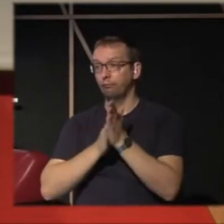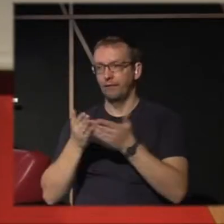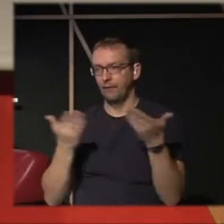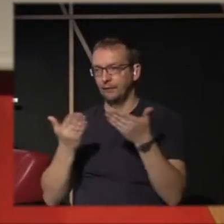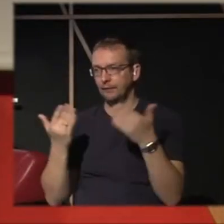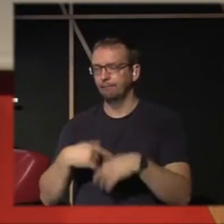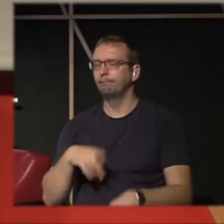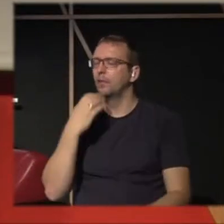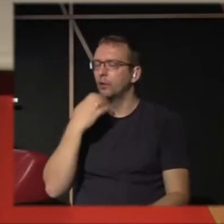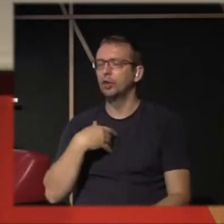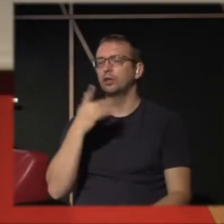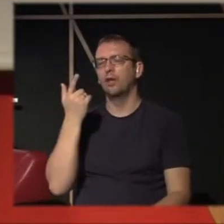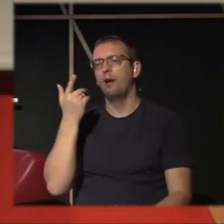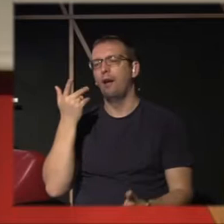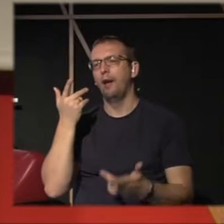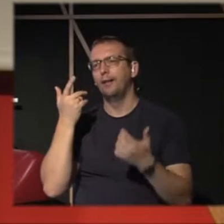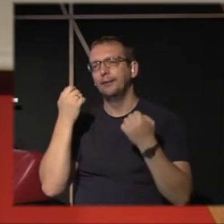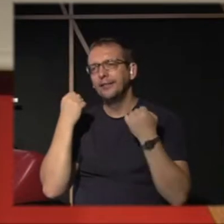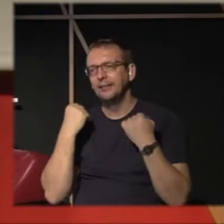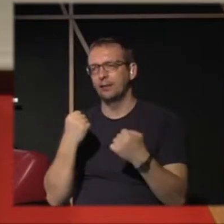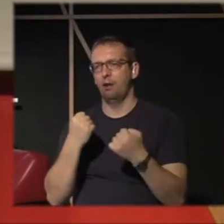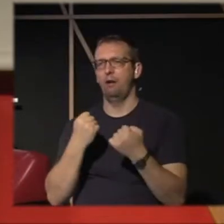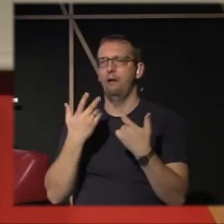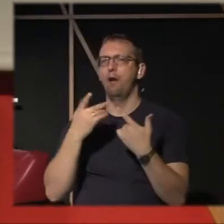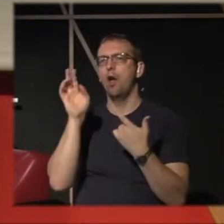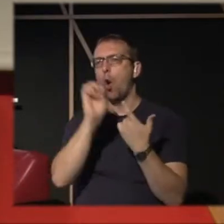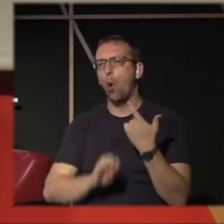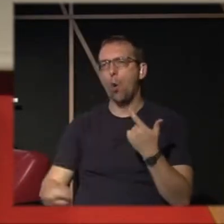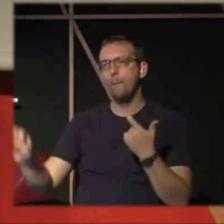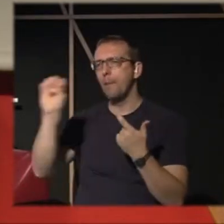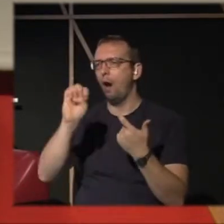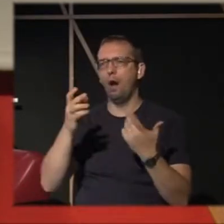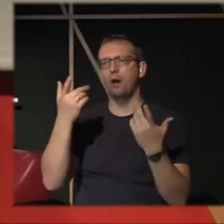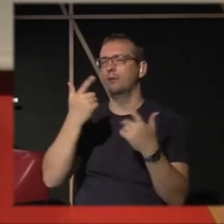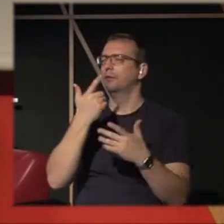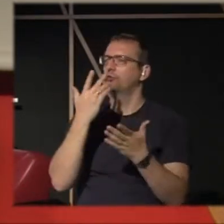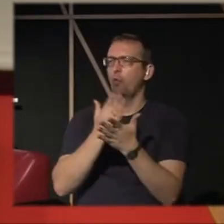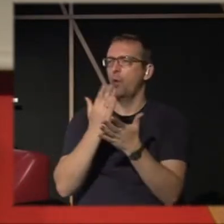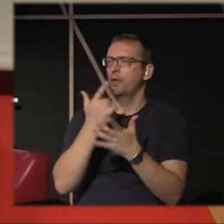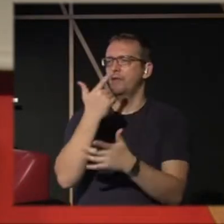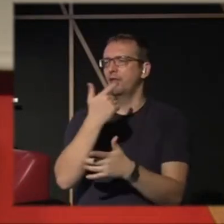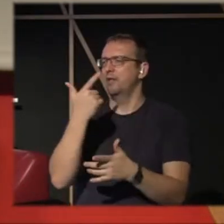be fully accessible, as mentioned before.